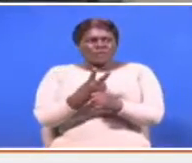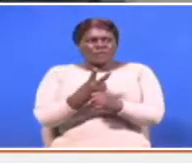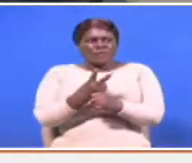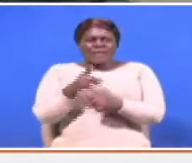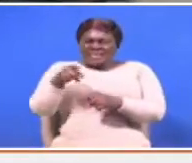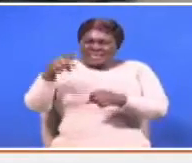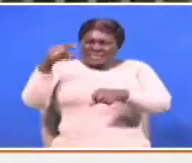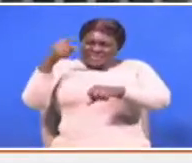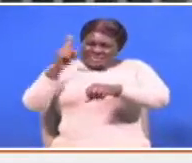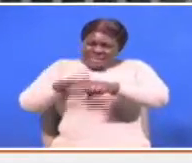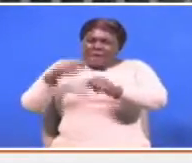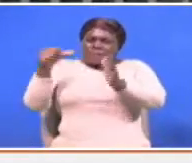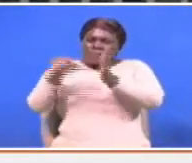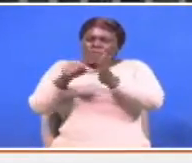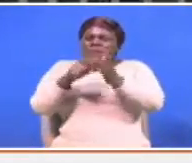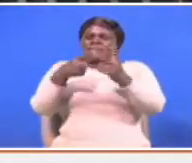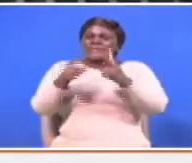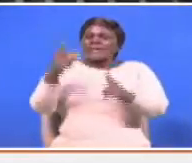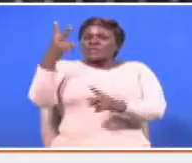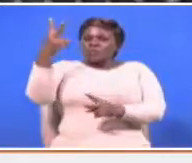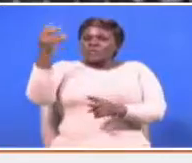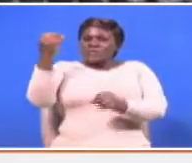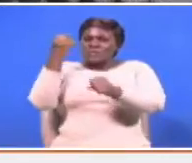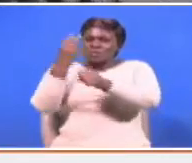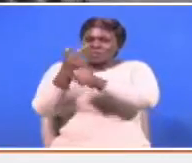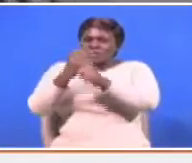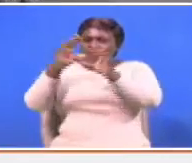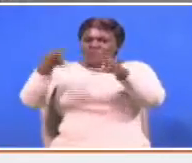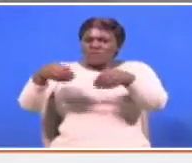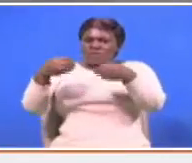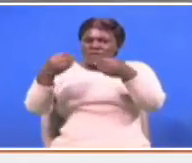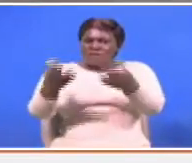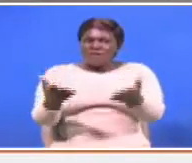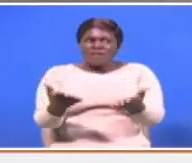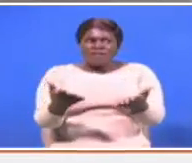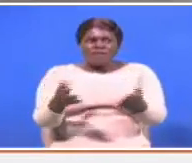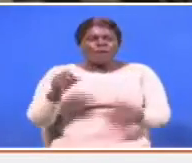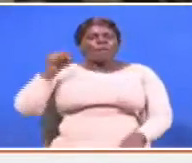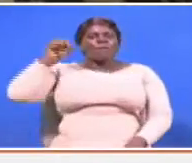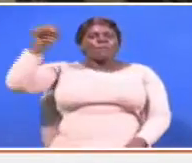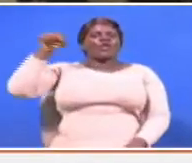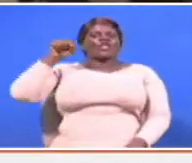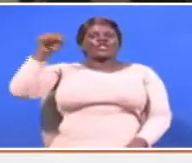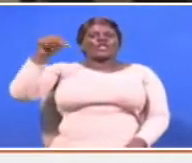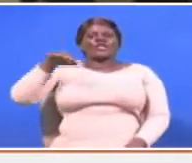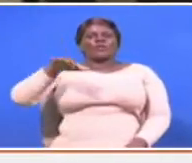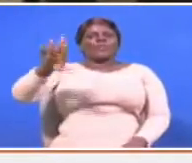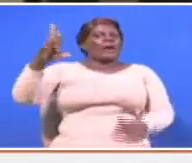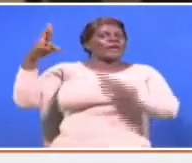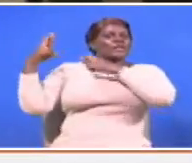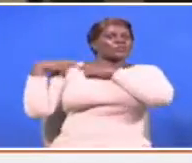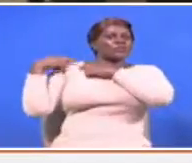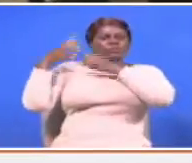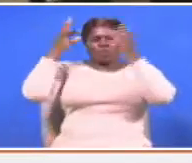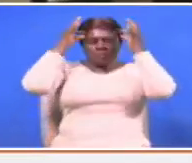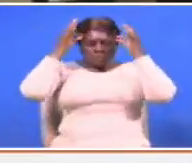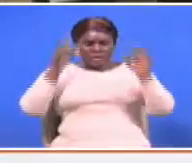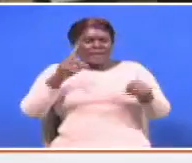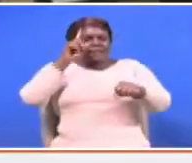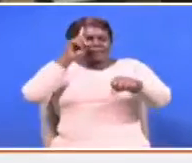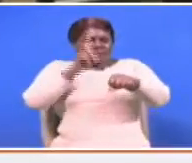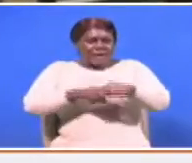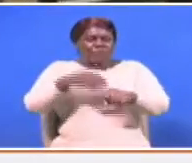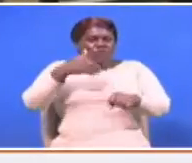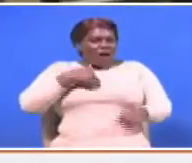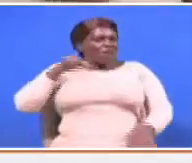started beating us, because then we gave this to politicians now to make decisions. And the moment you